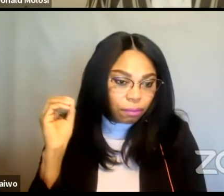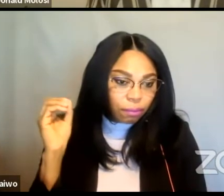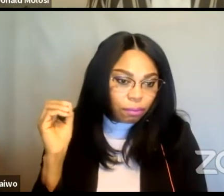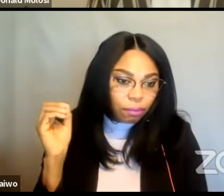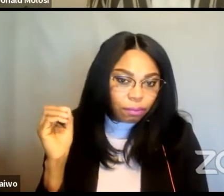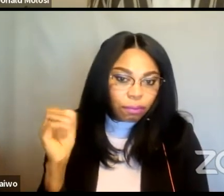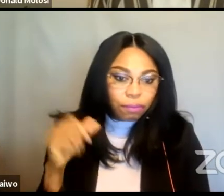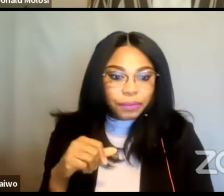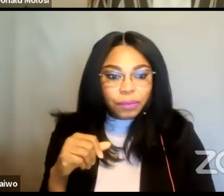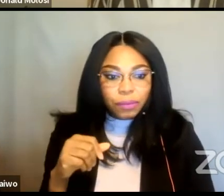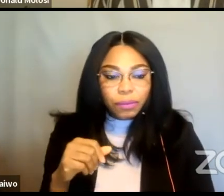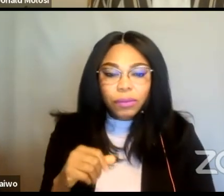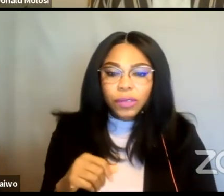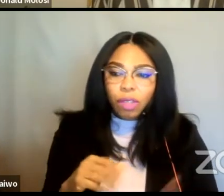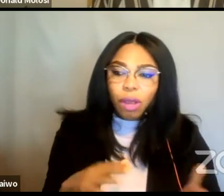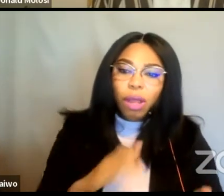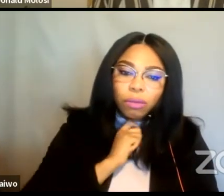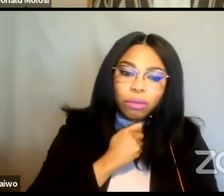Princess, you might have to unmute.